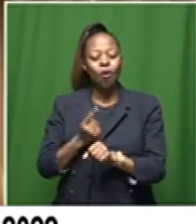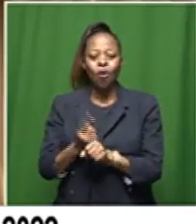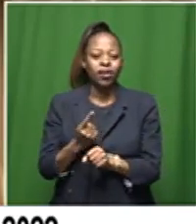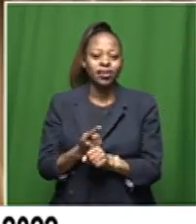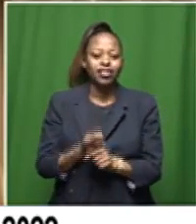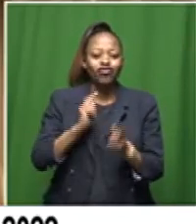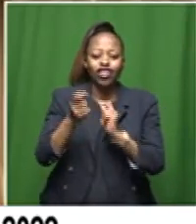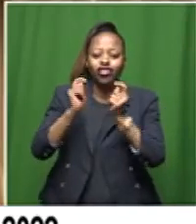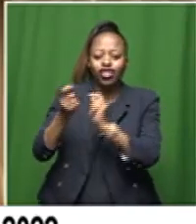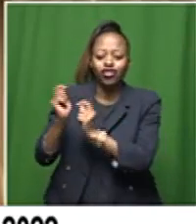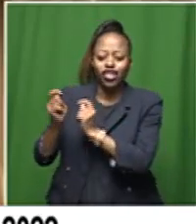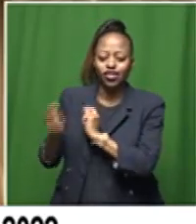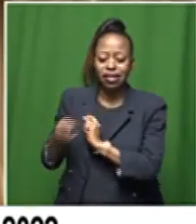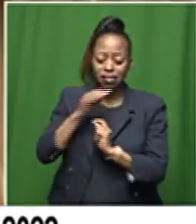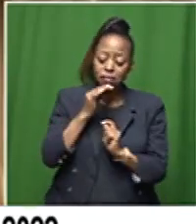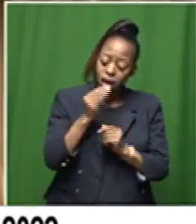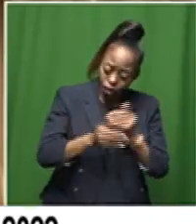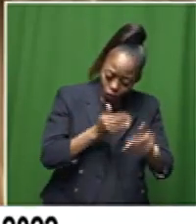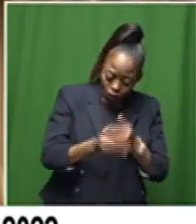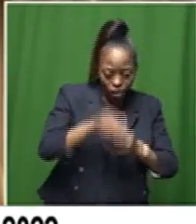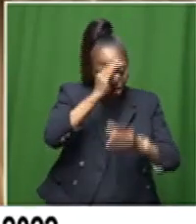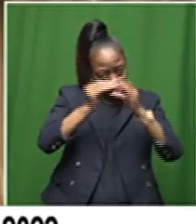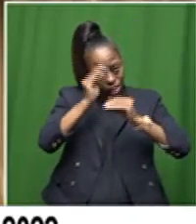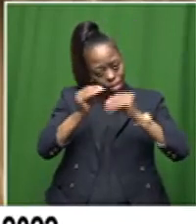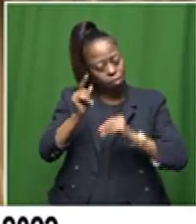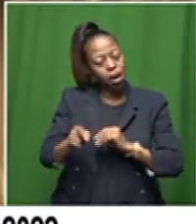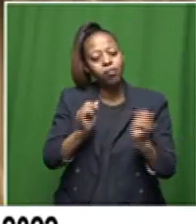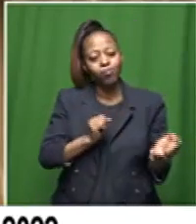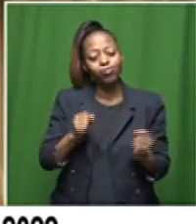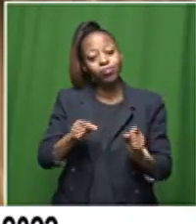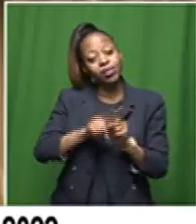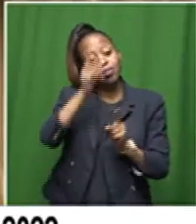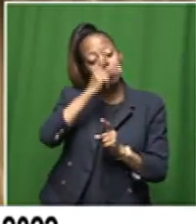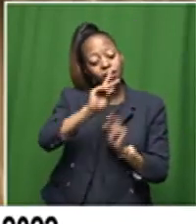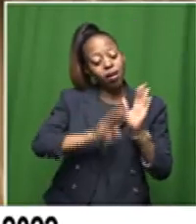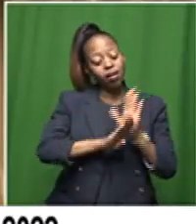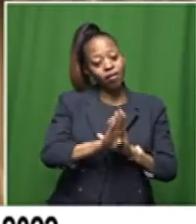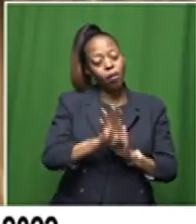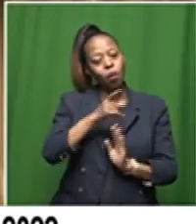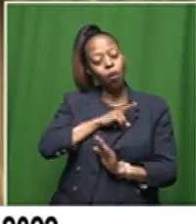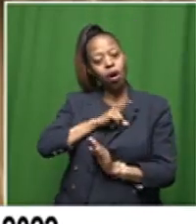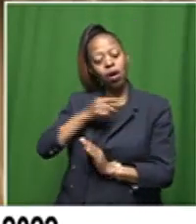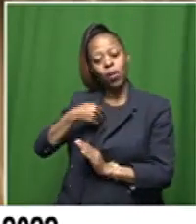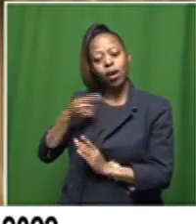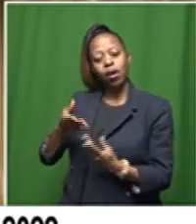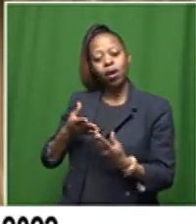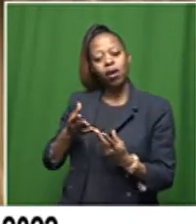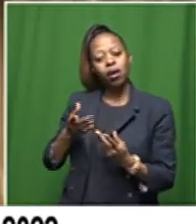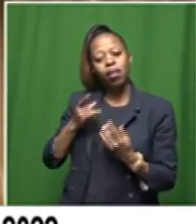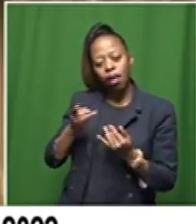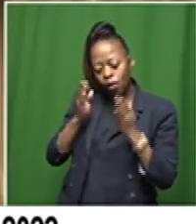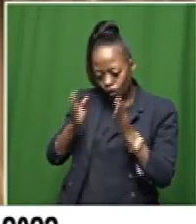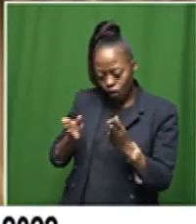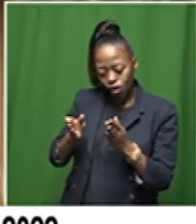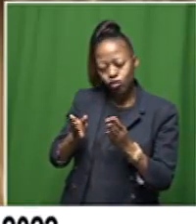knowledge. So continuing medical education is important, and professional development, because we move into a discipline of